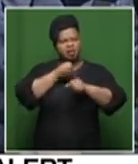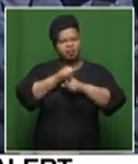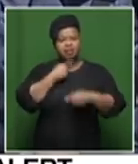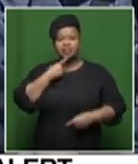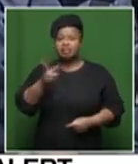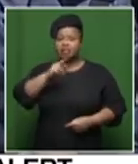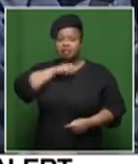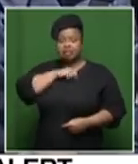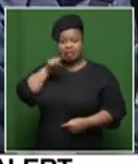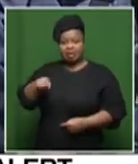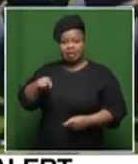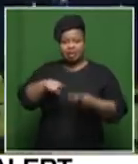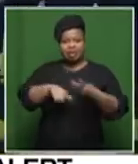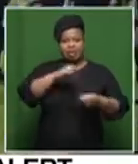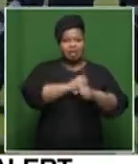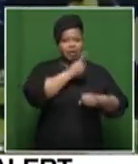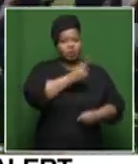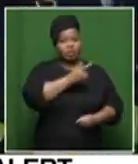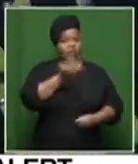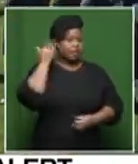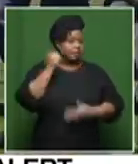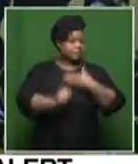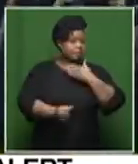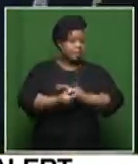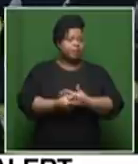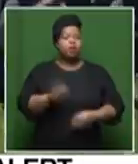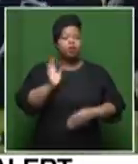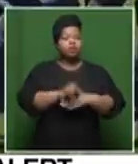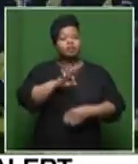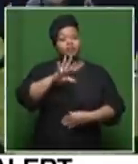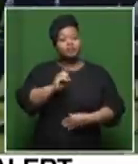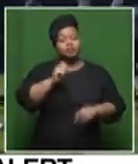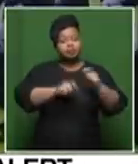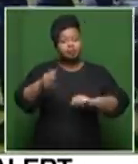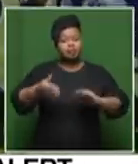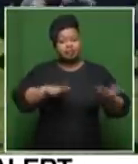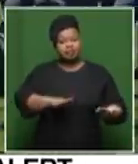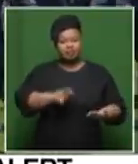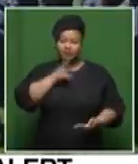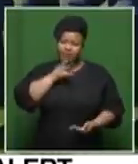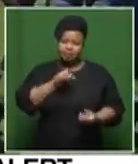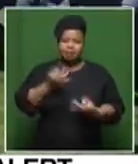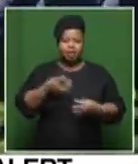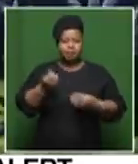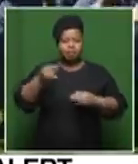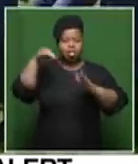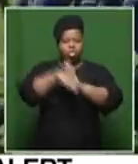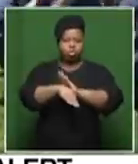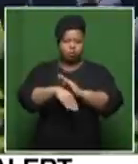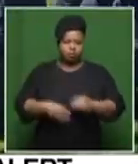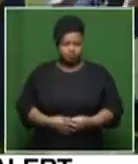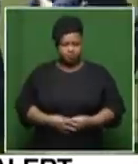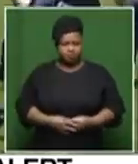widespread unrest in KwaZulu-Natal and Gauteng, claiming more than 350 lives and billions of rands in job